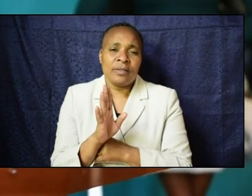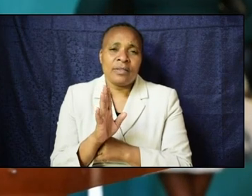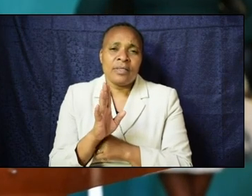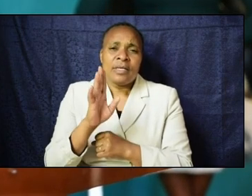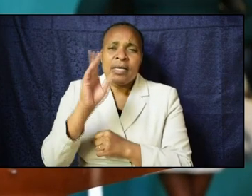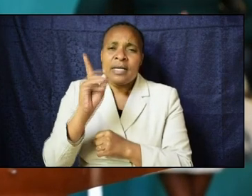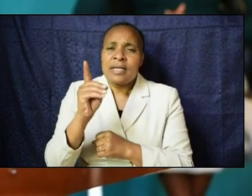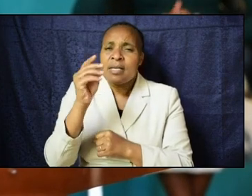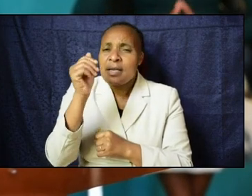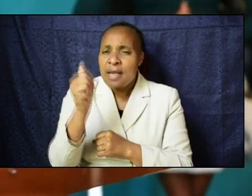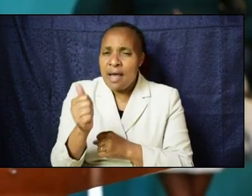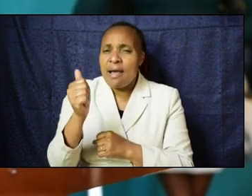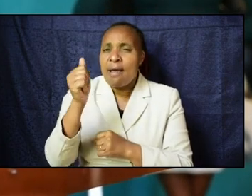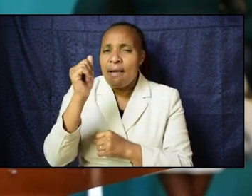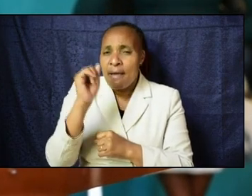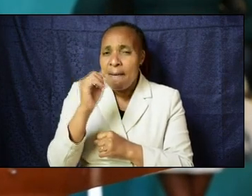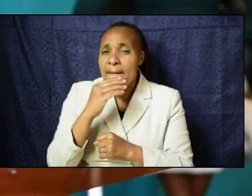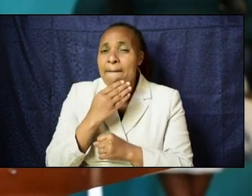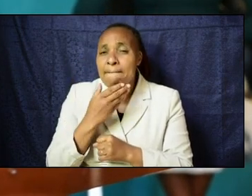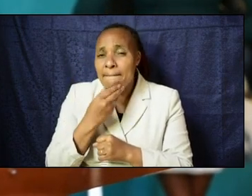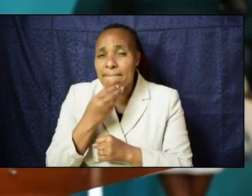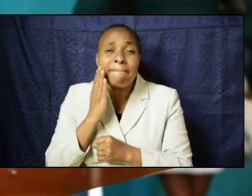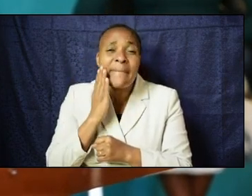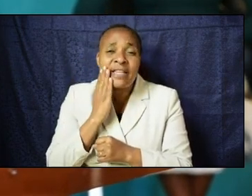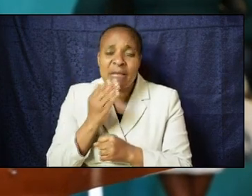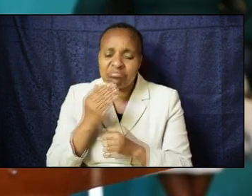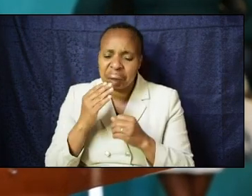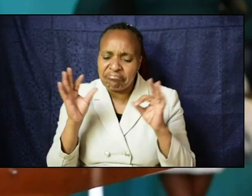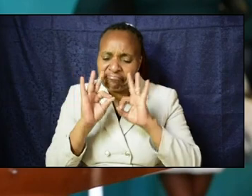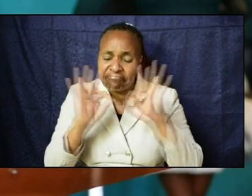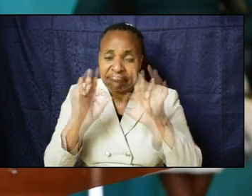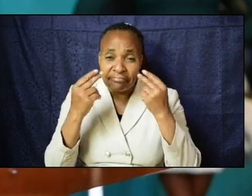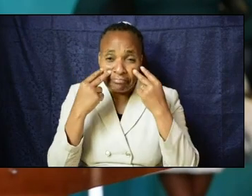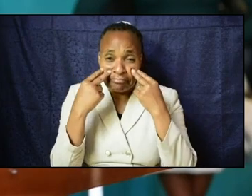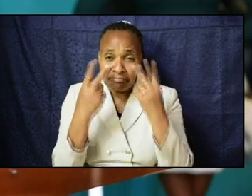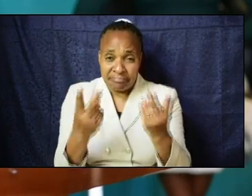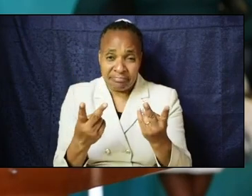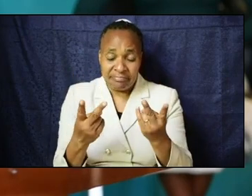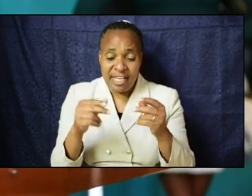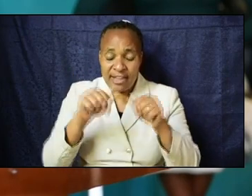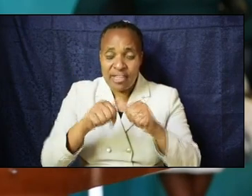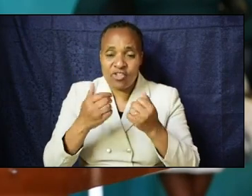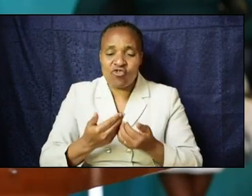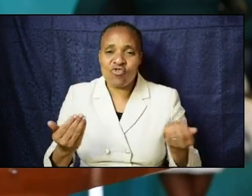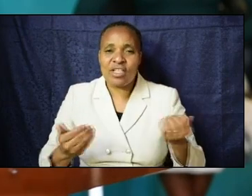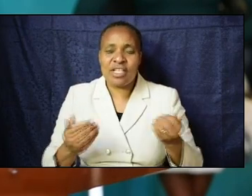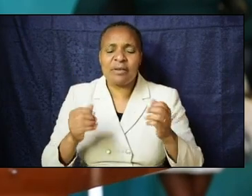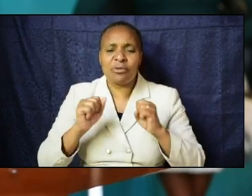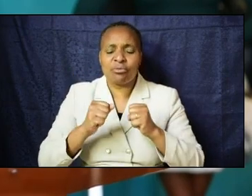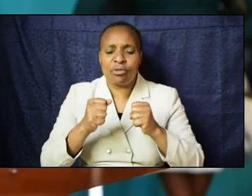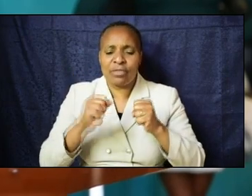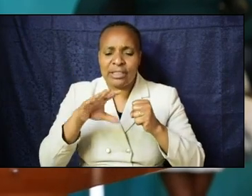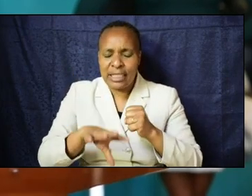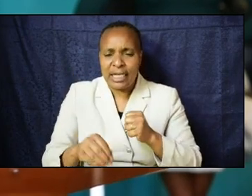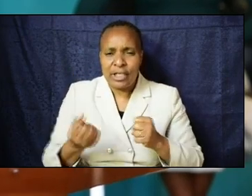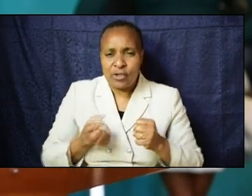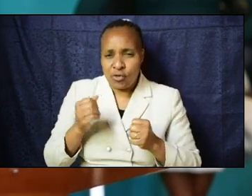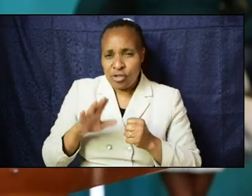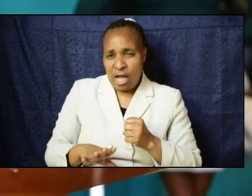Daria's mother was surprised at first, but pleased to see that the kindergarten she had taken her daughter to